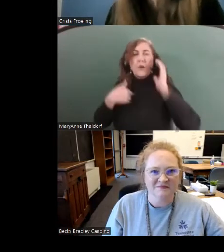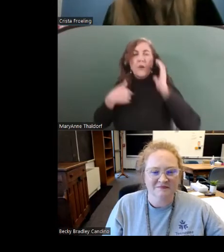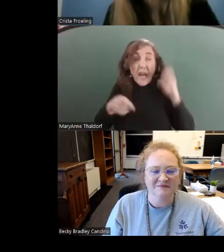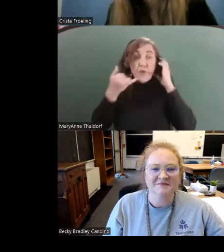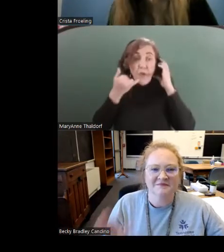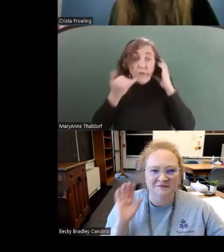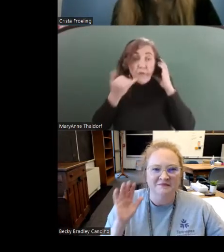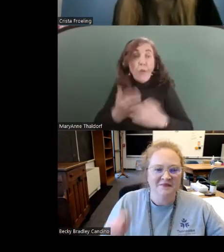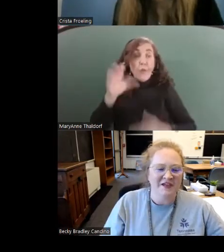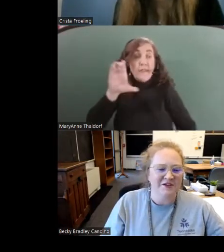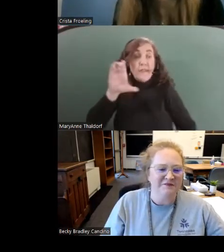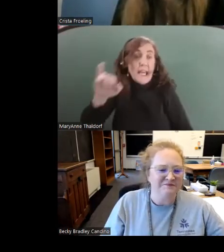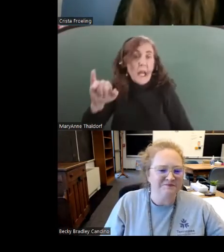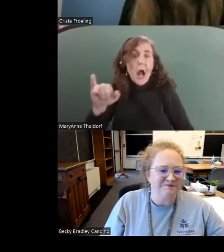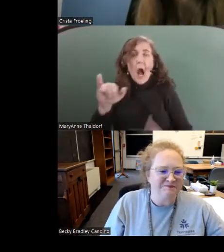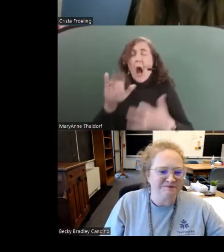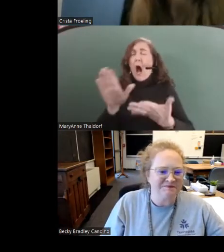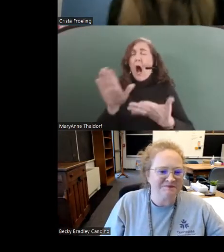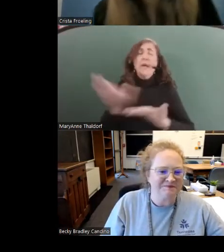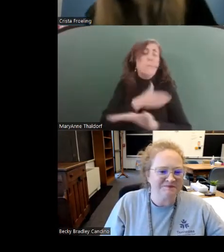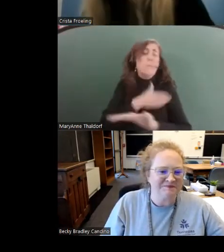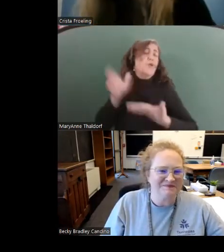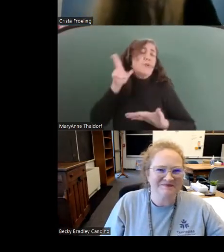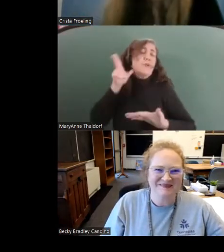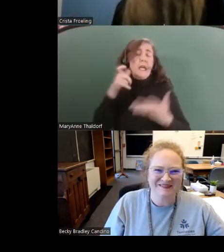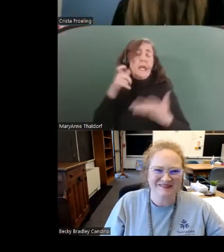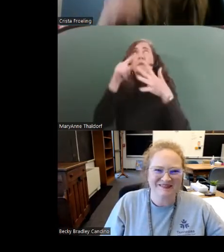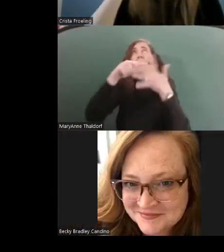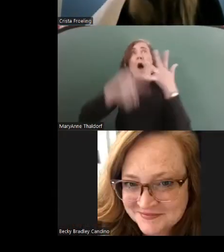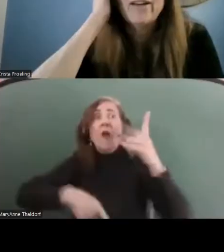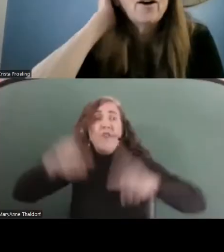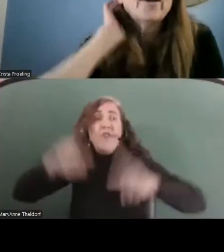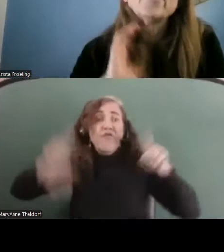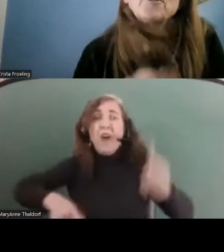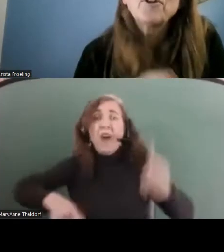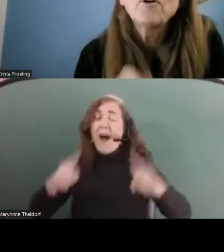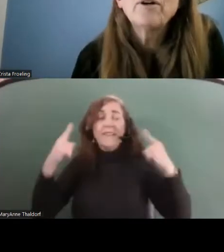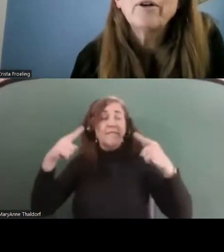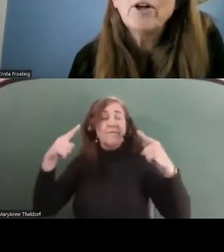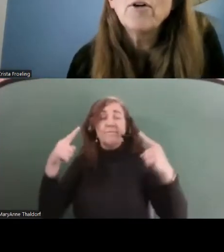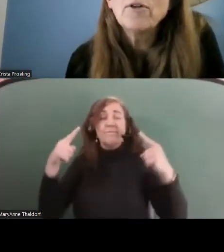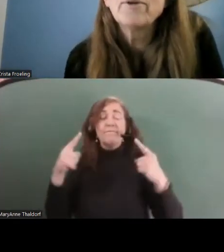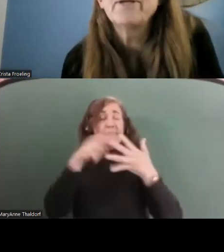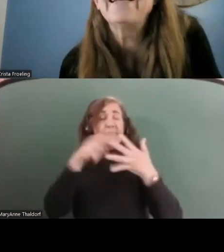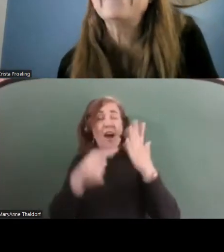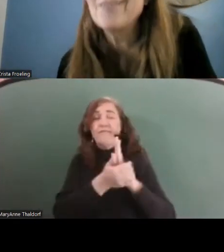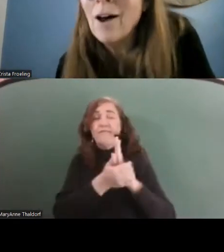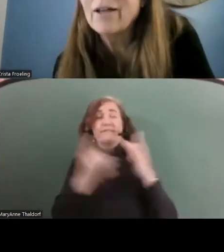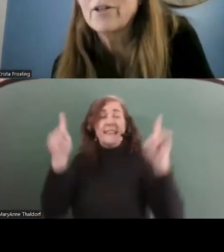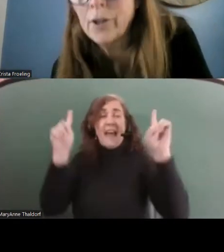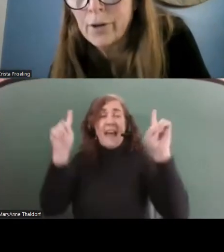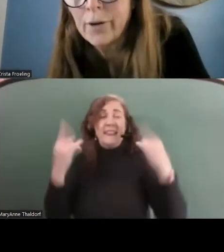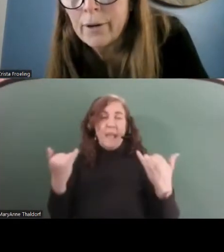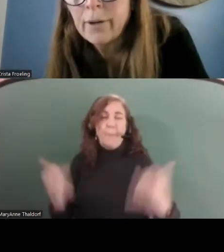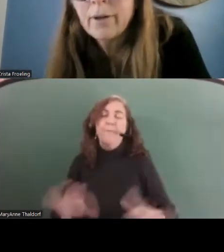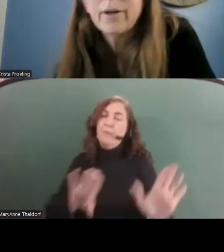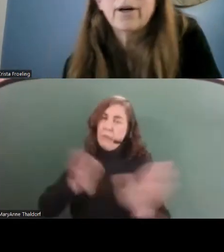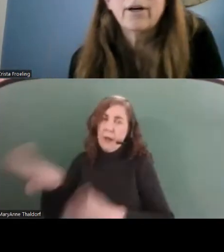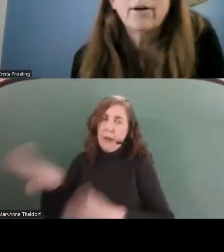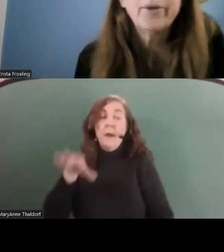good. thank you. Thank you. Good question. Okay, so cochlear implant is not a